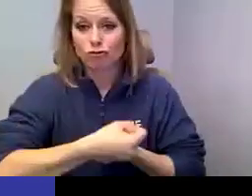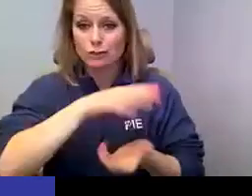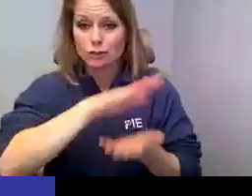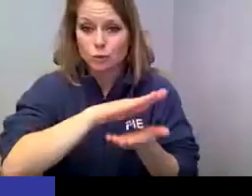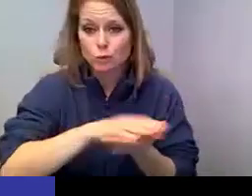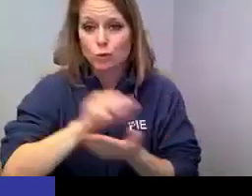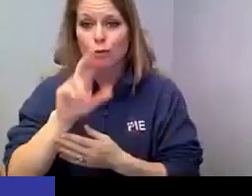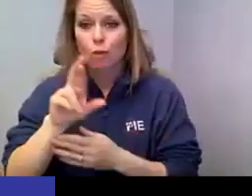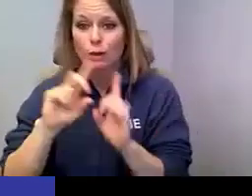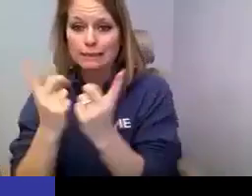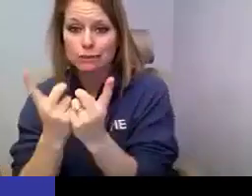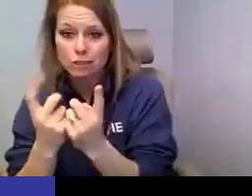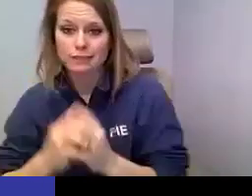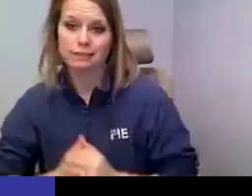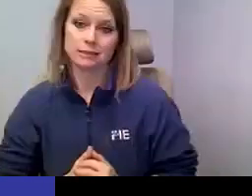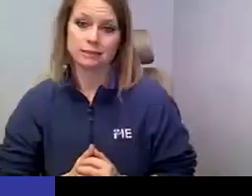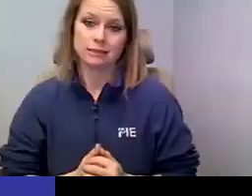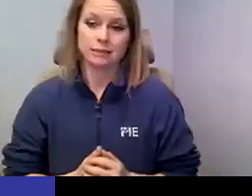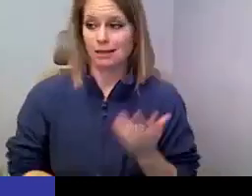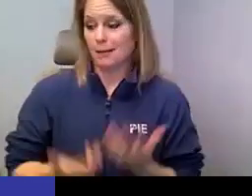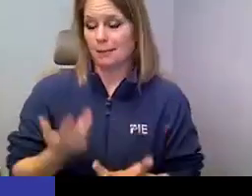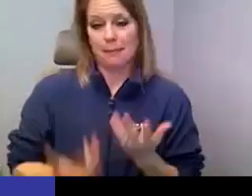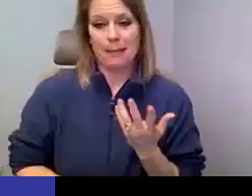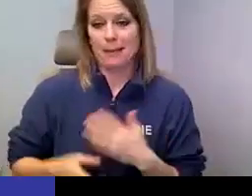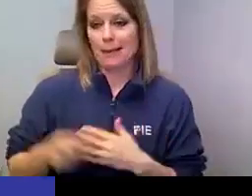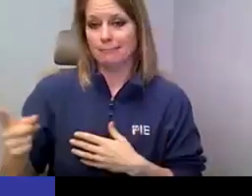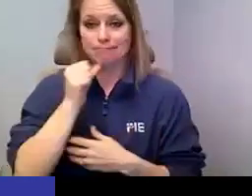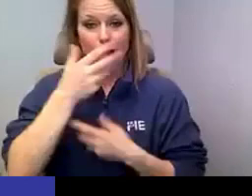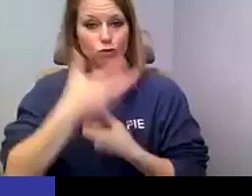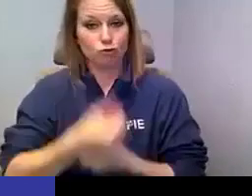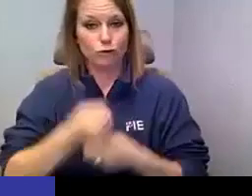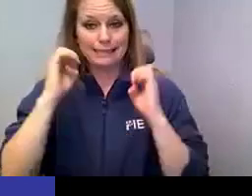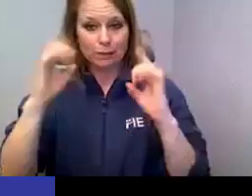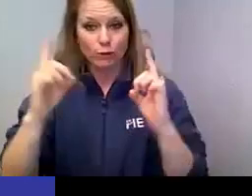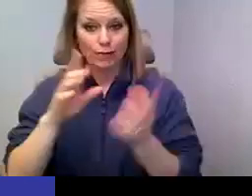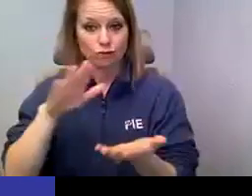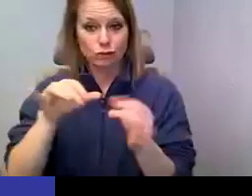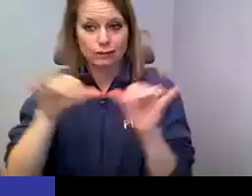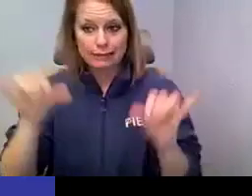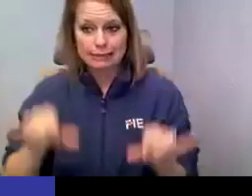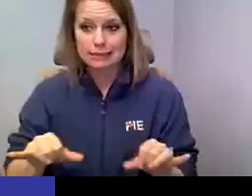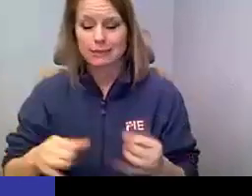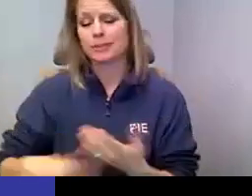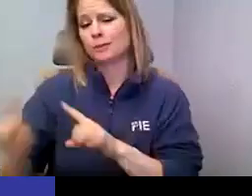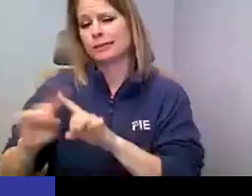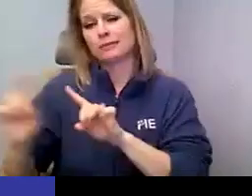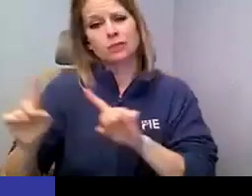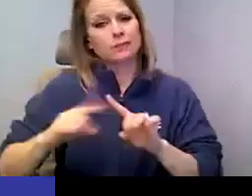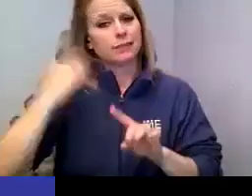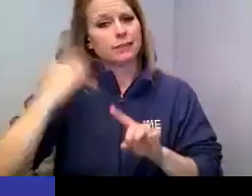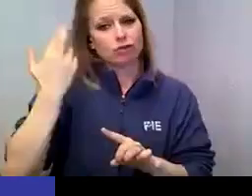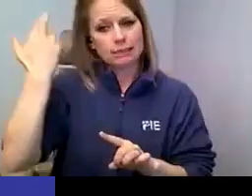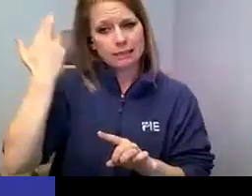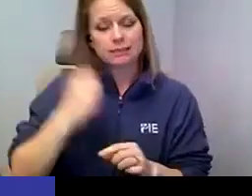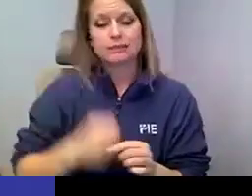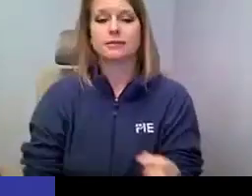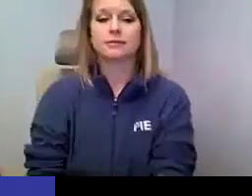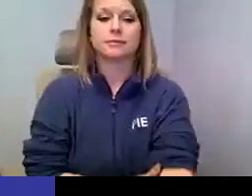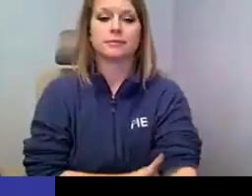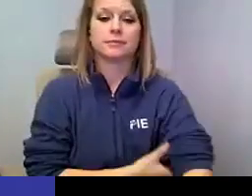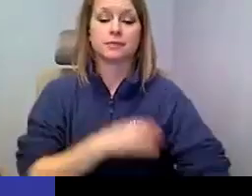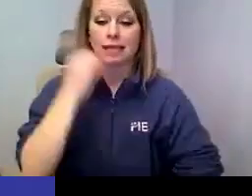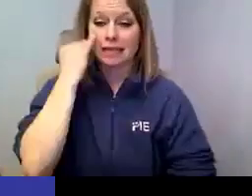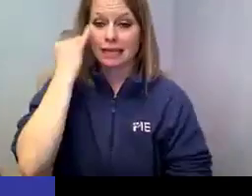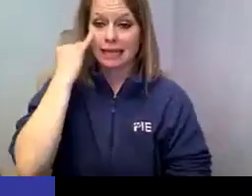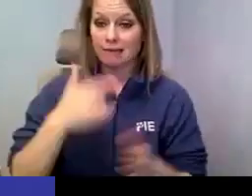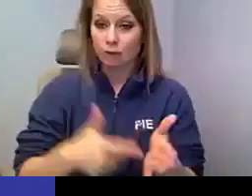because the educational system maybe let them down when they were in school. There's all sorts of reasons. If you read this requirement and jump right